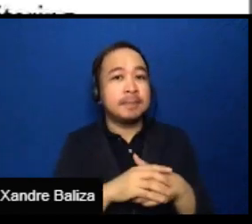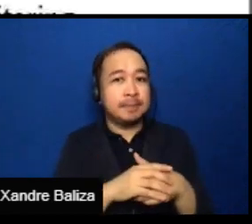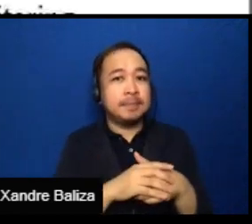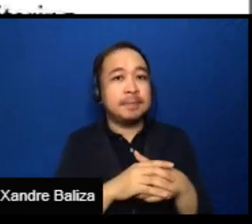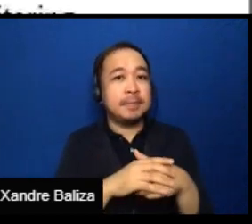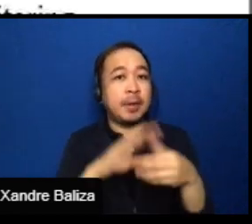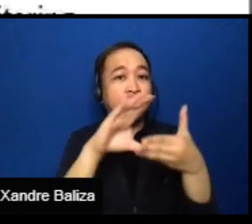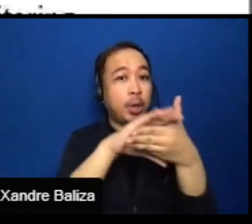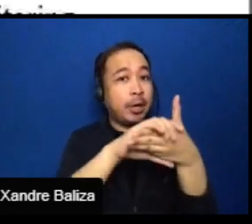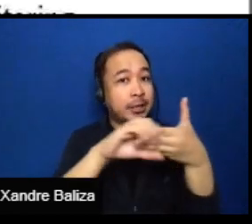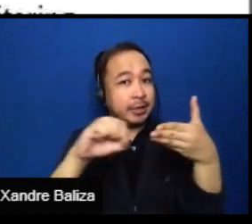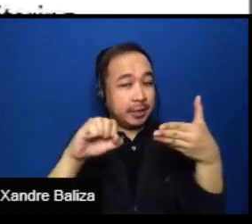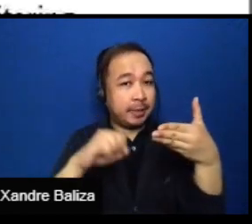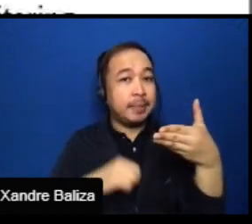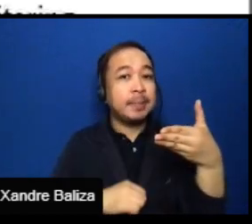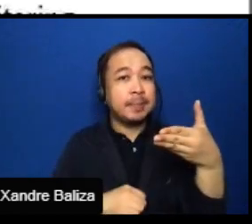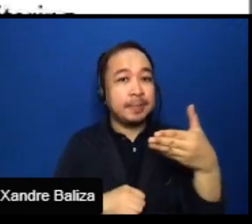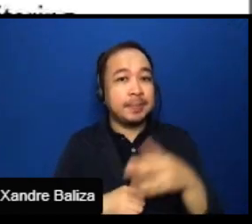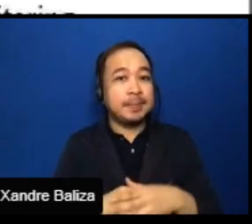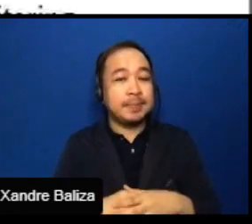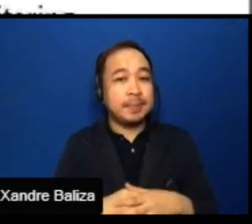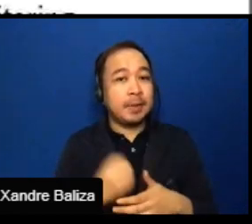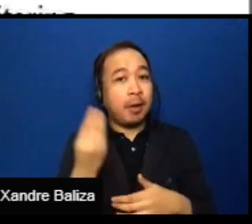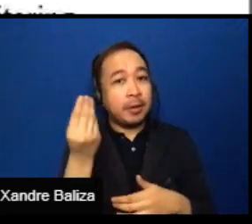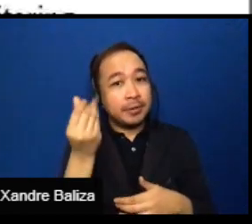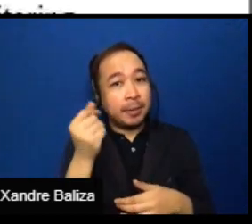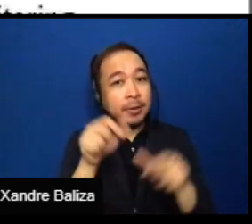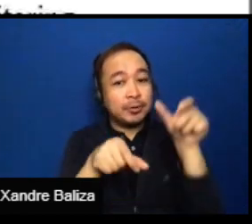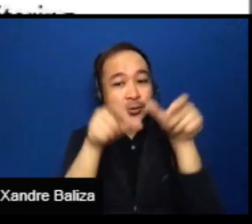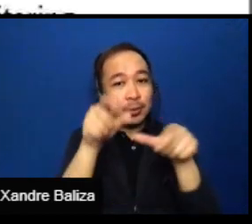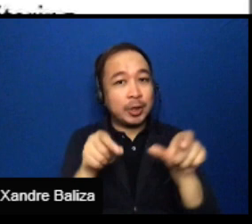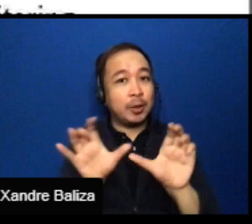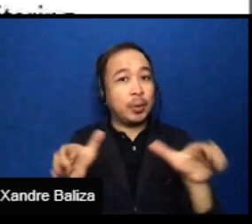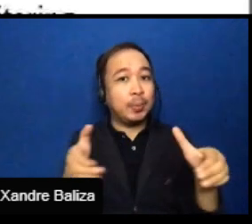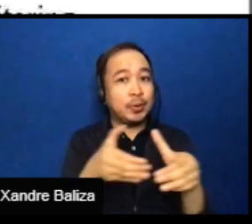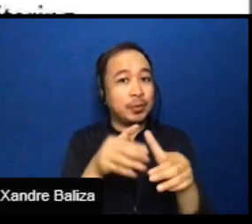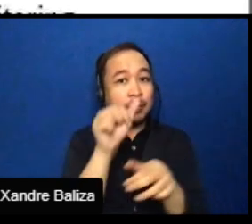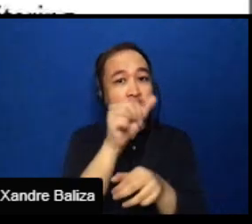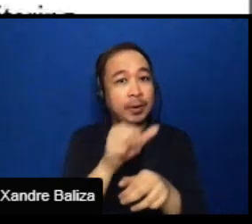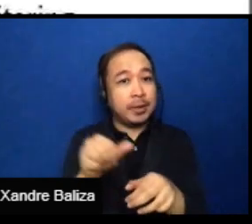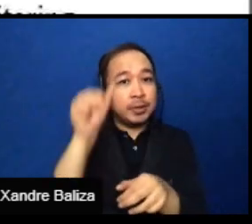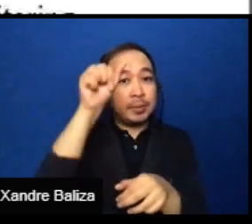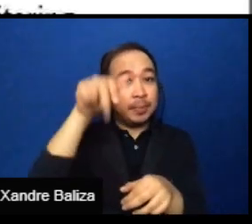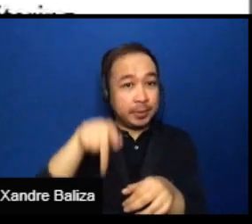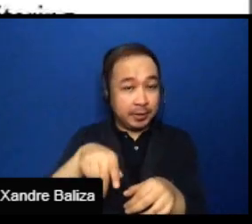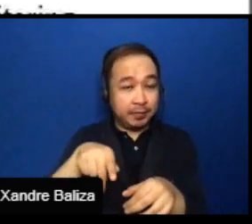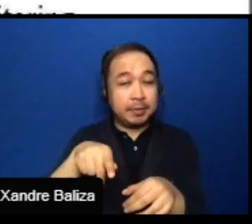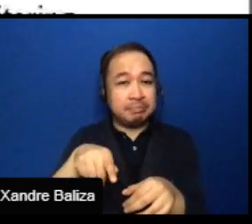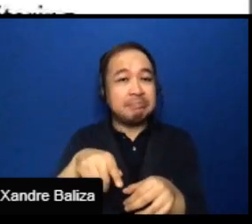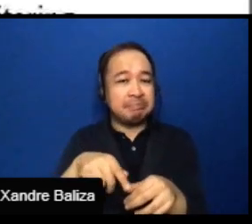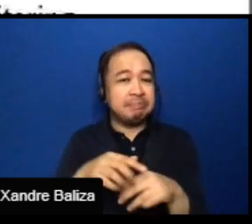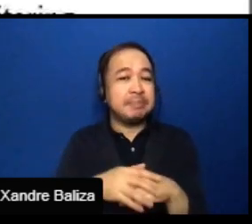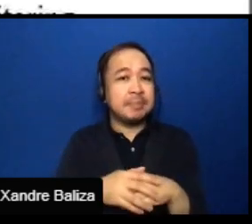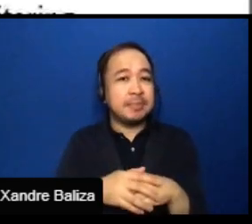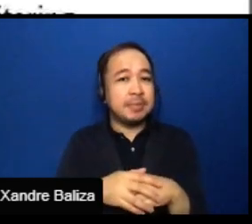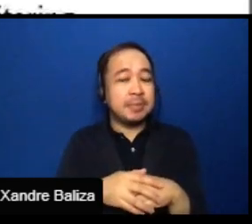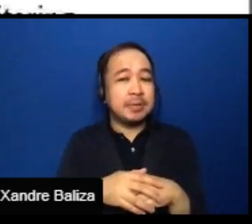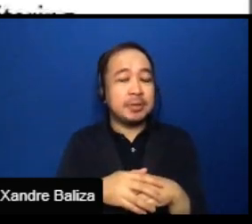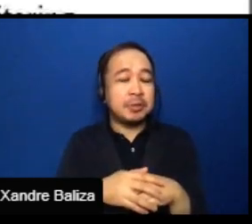Social Commission for Asia and the Pacific, ESCAP. So please run through decision